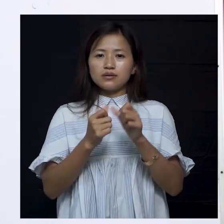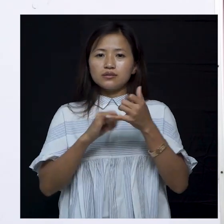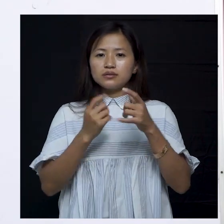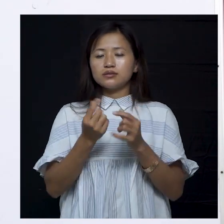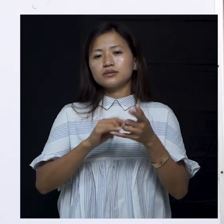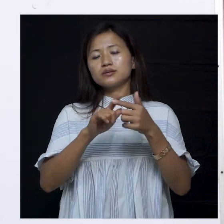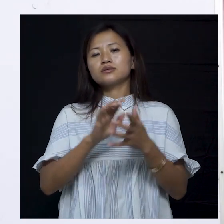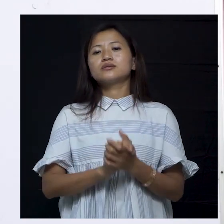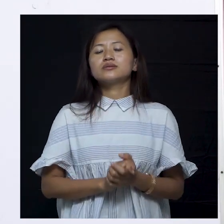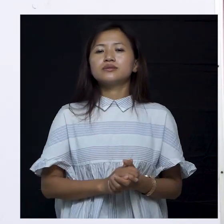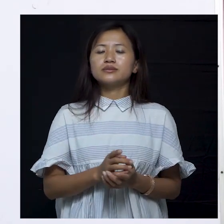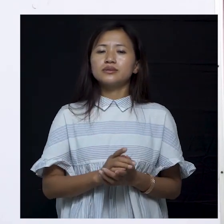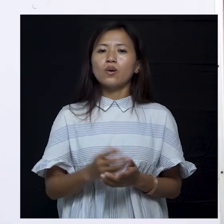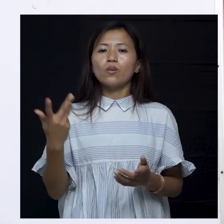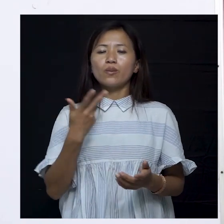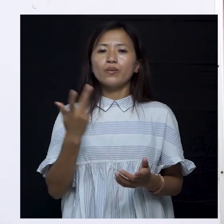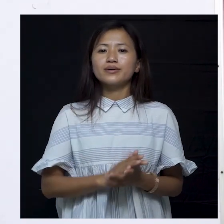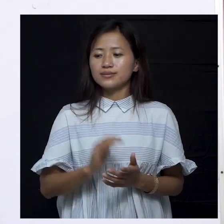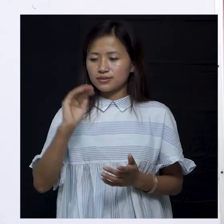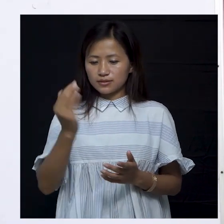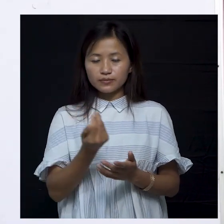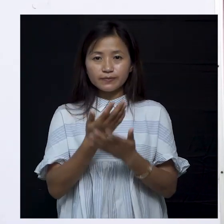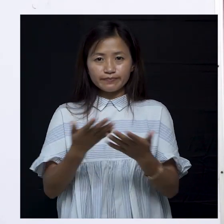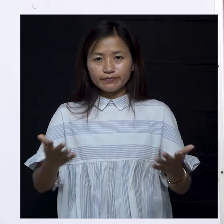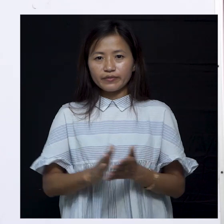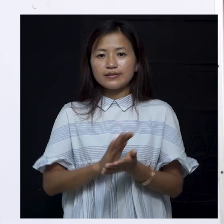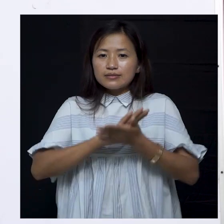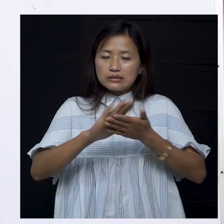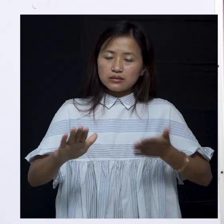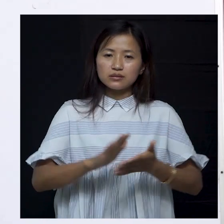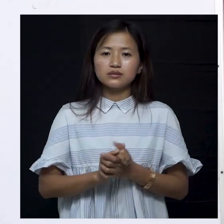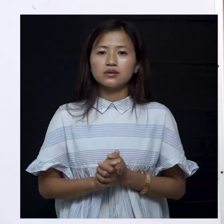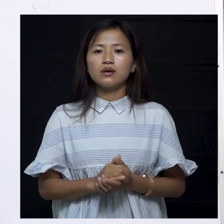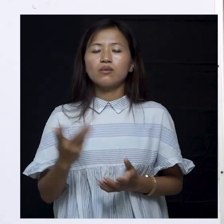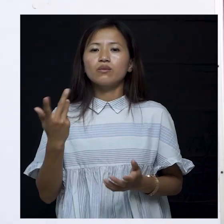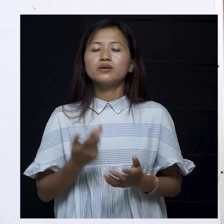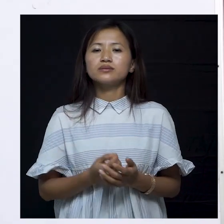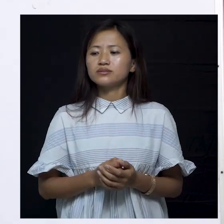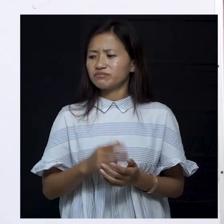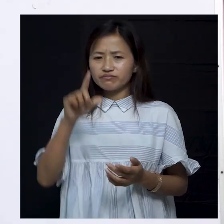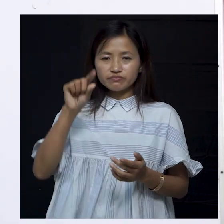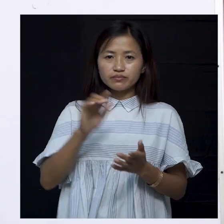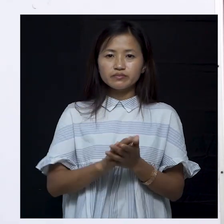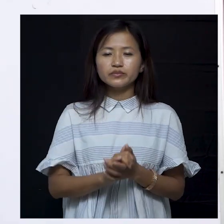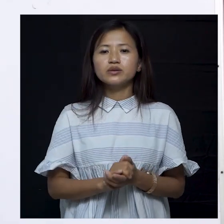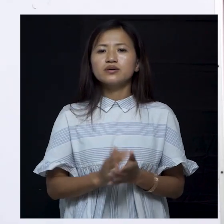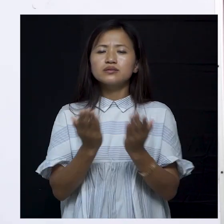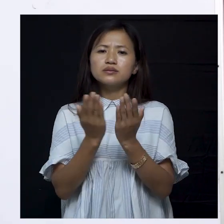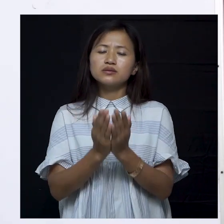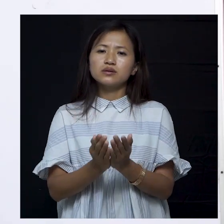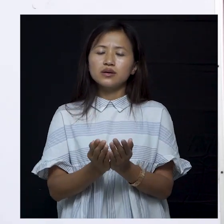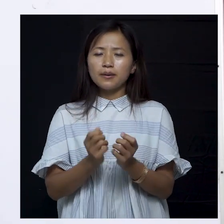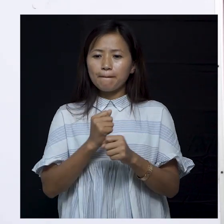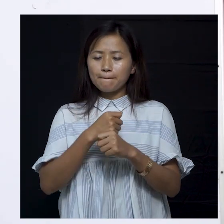purpose will tell you why something is done, okay? Or why you do something. He studied hard so that he will make